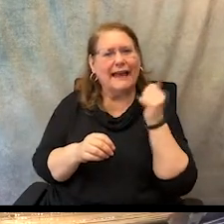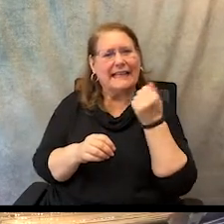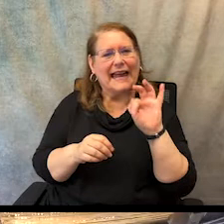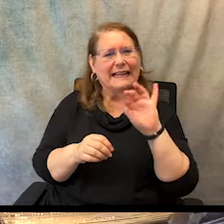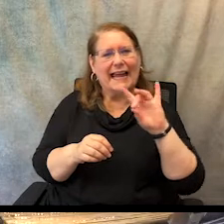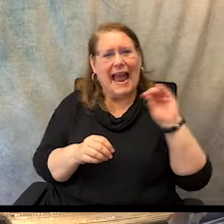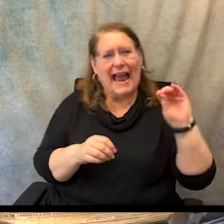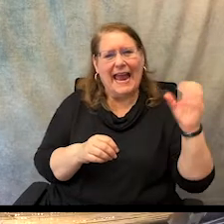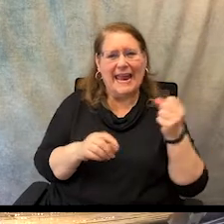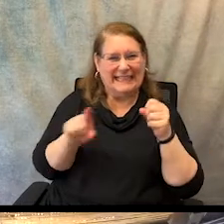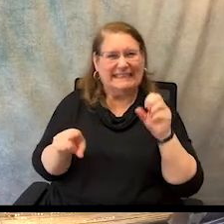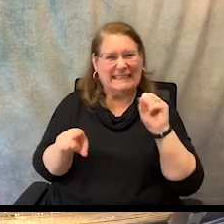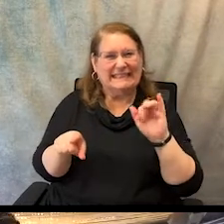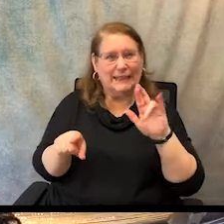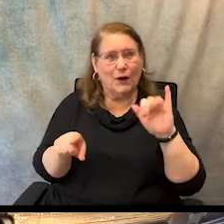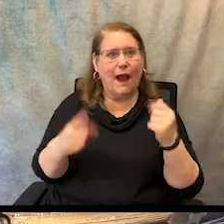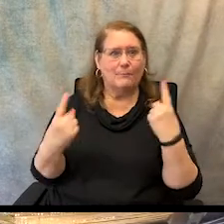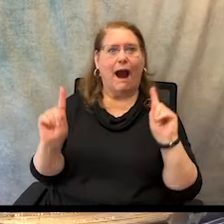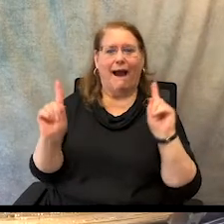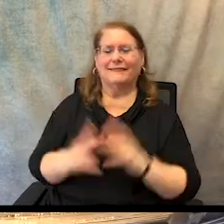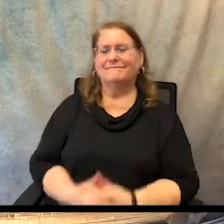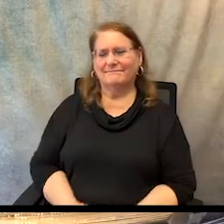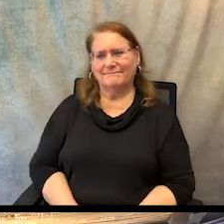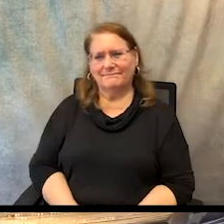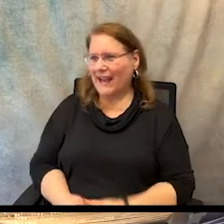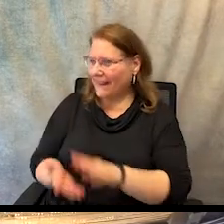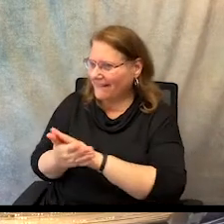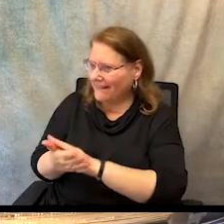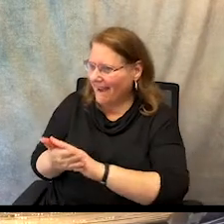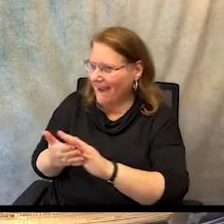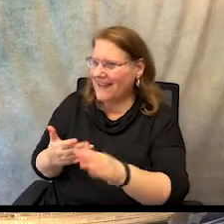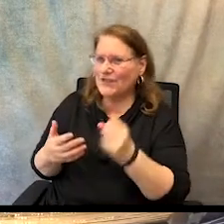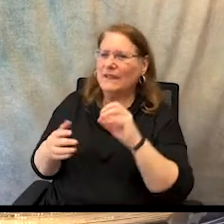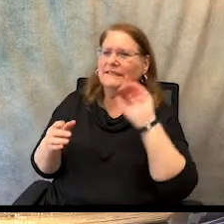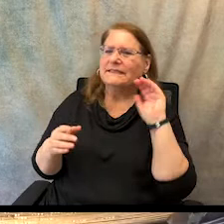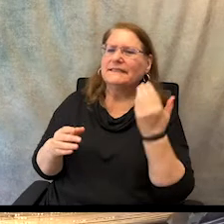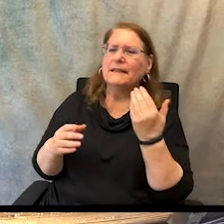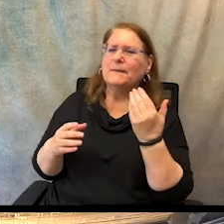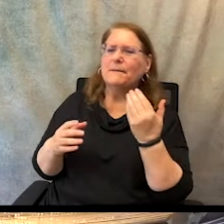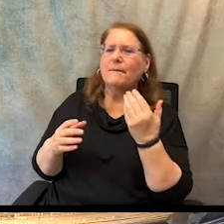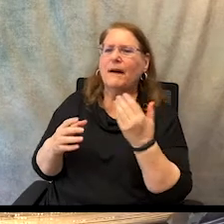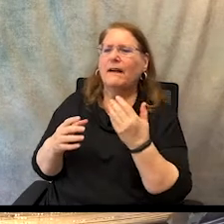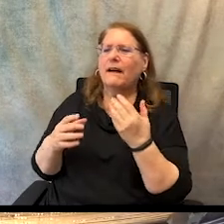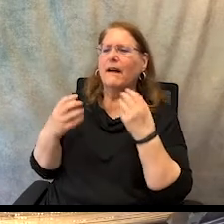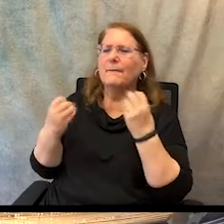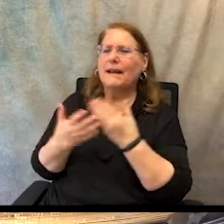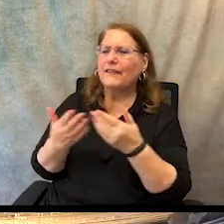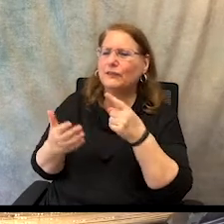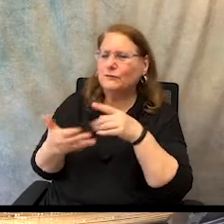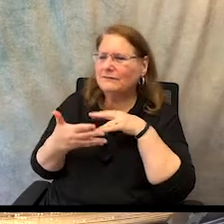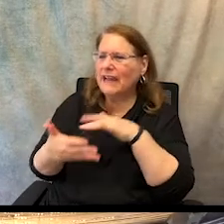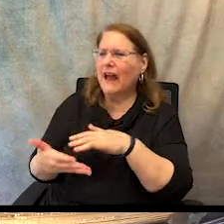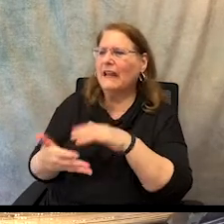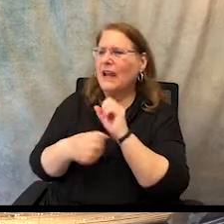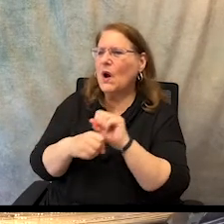like 80s in Syria. And we did it. Okay. We did it. Nice. So it seems like a lot of your studies